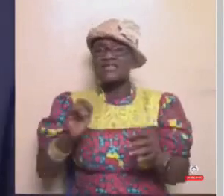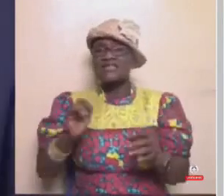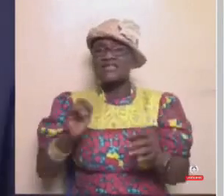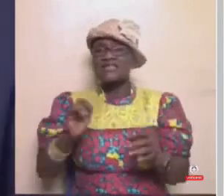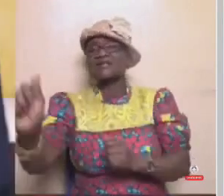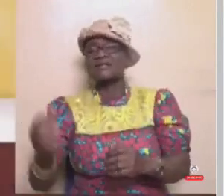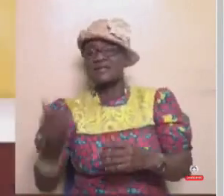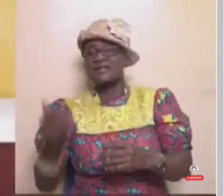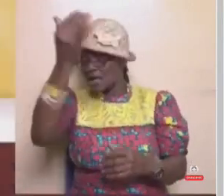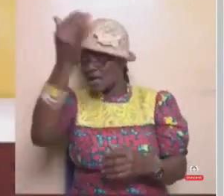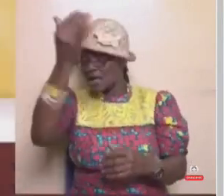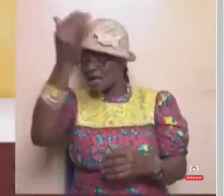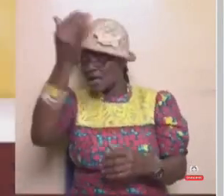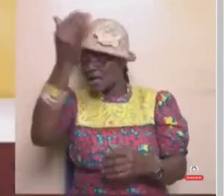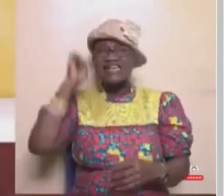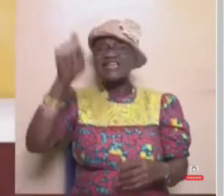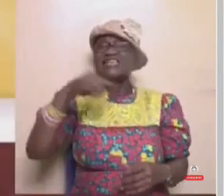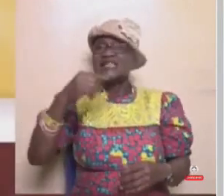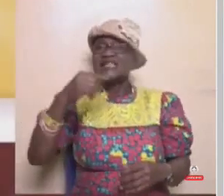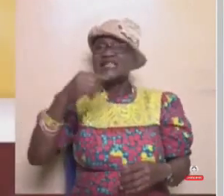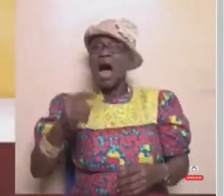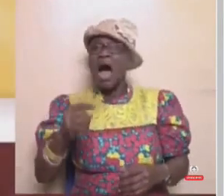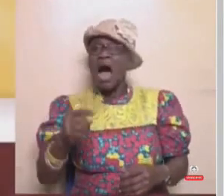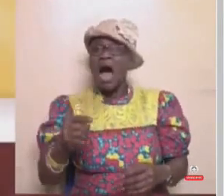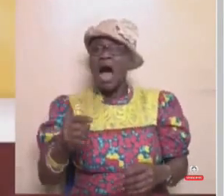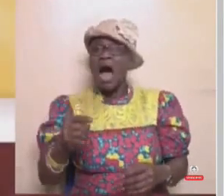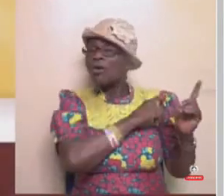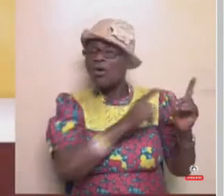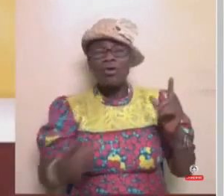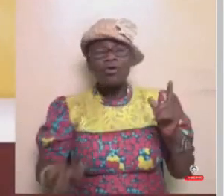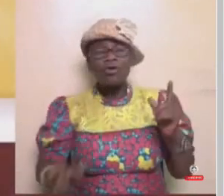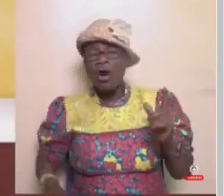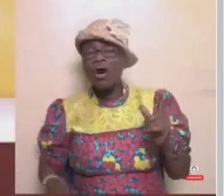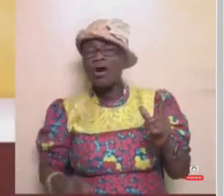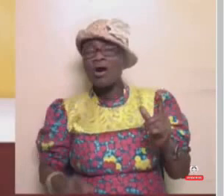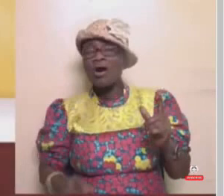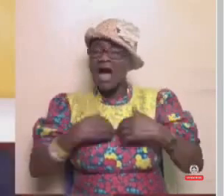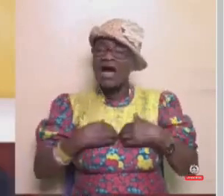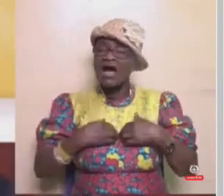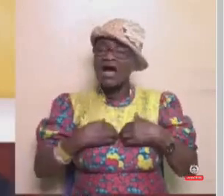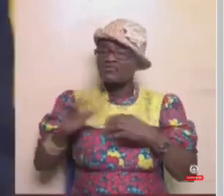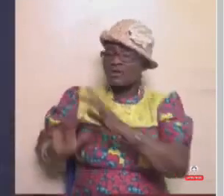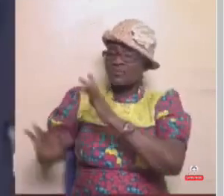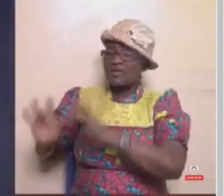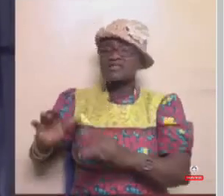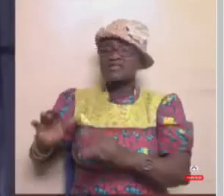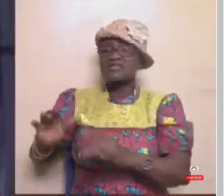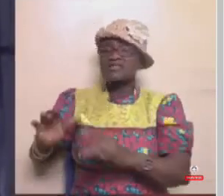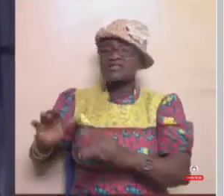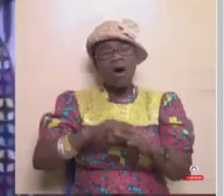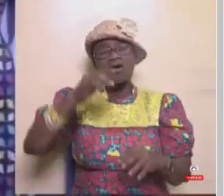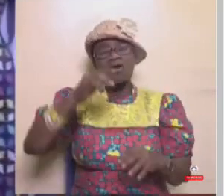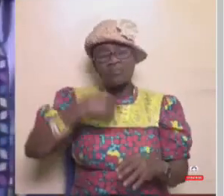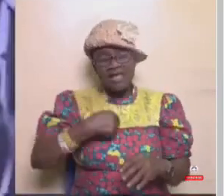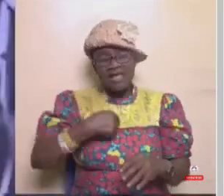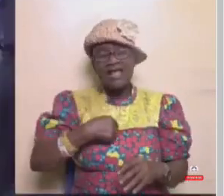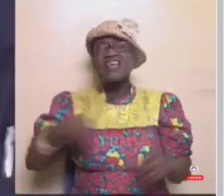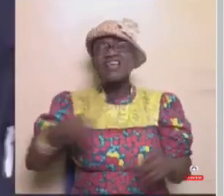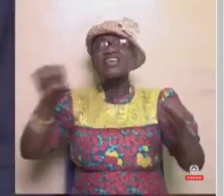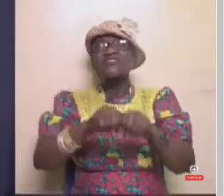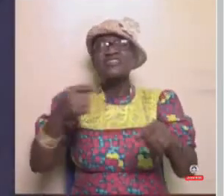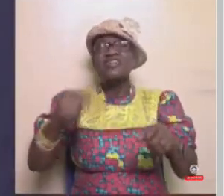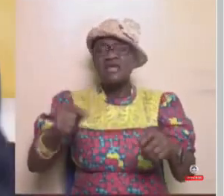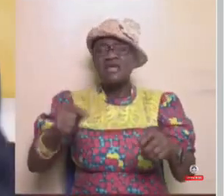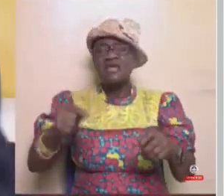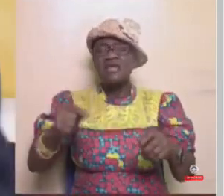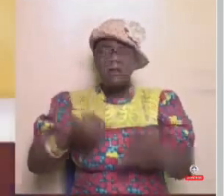have mercy on me. And immediately they called him. Even his garments wanted to be an obstacle, he threw